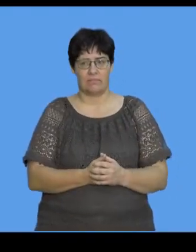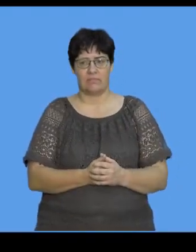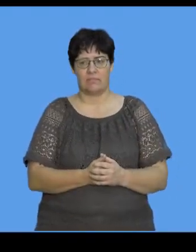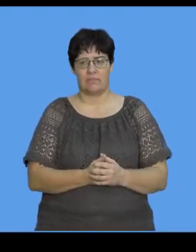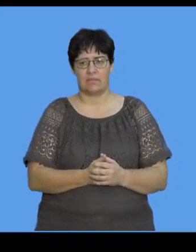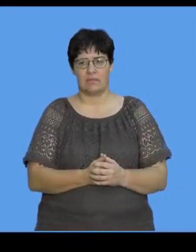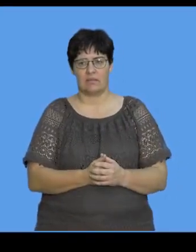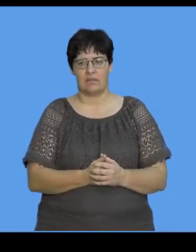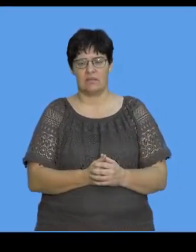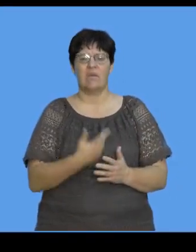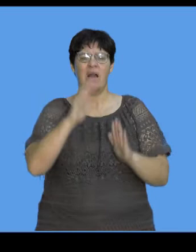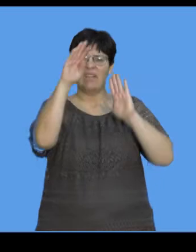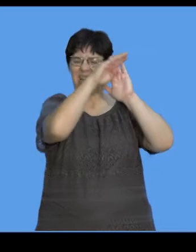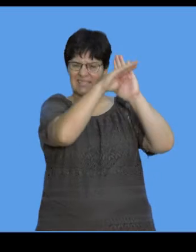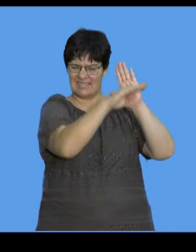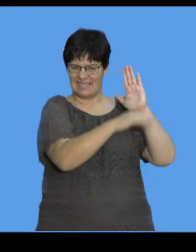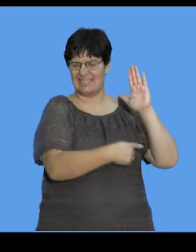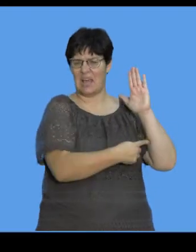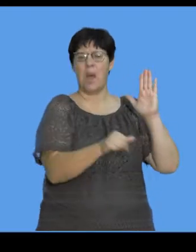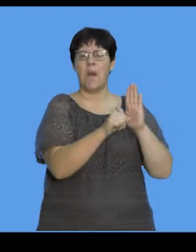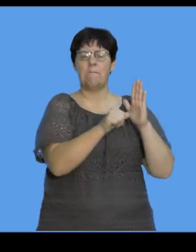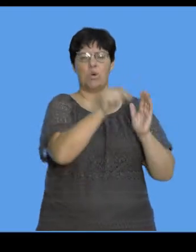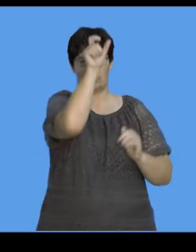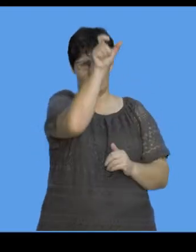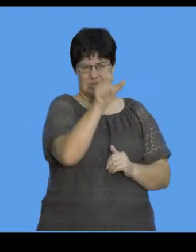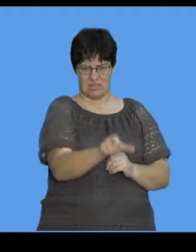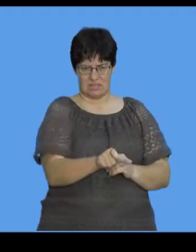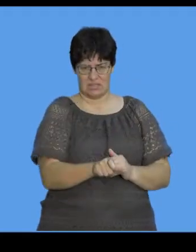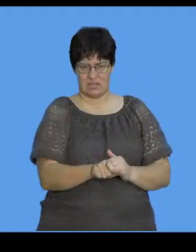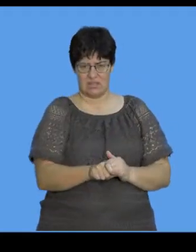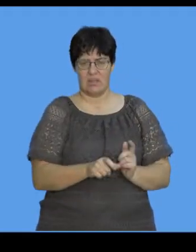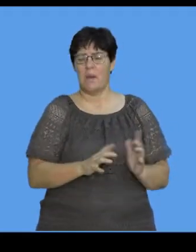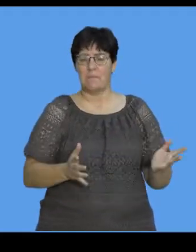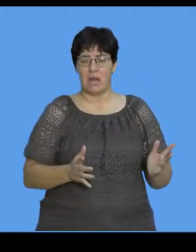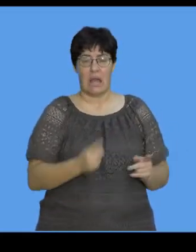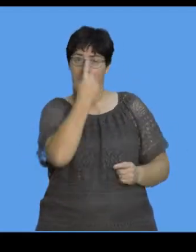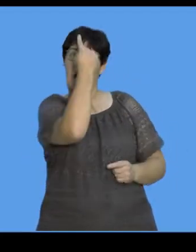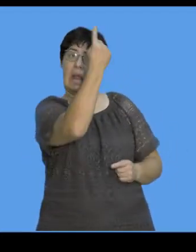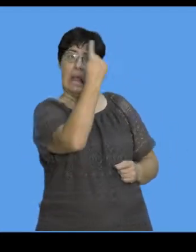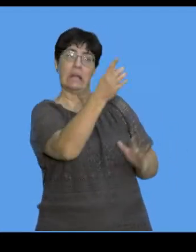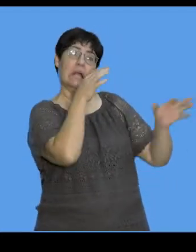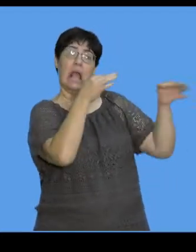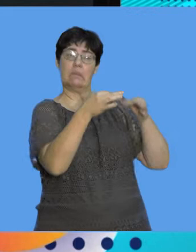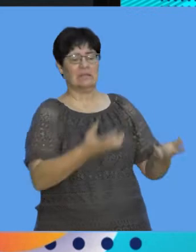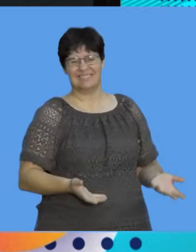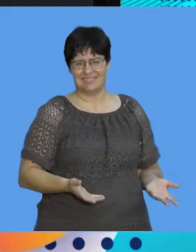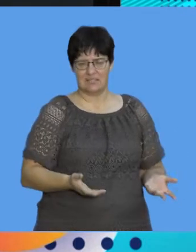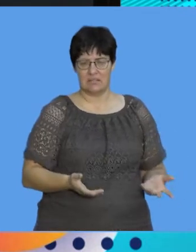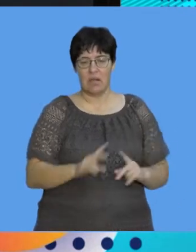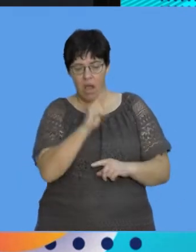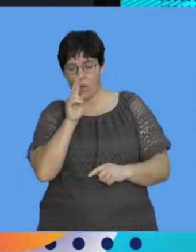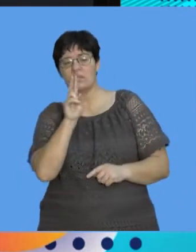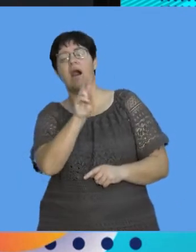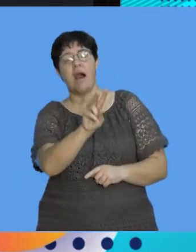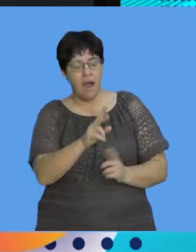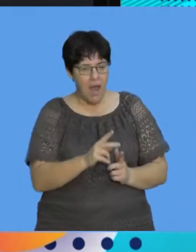I've got a list here of keywords that are on the board, but I'm not going to go through each as we go along. You'll see I'm